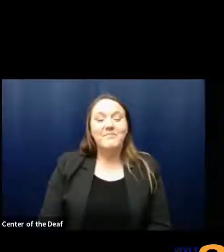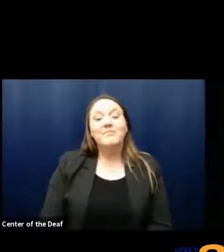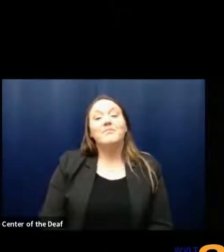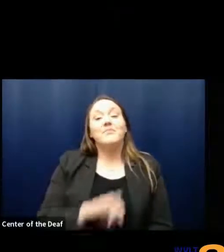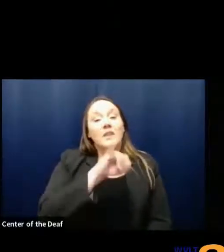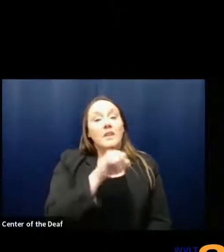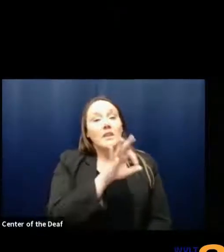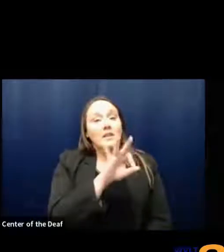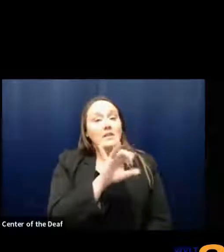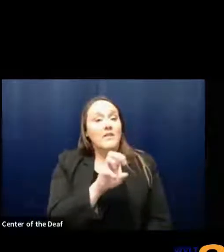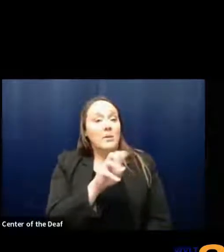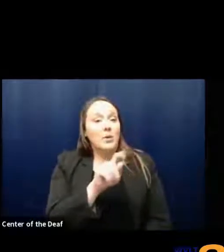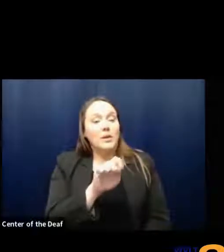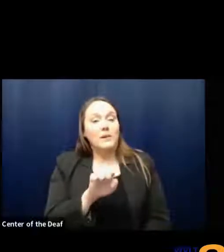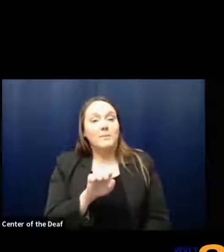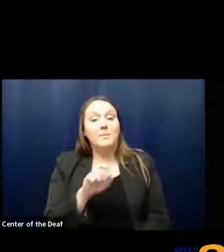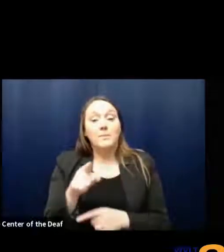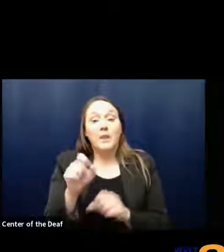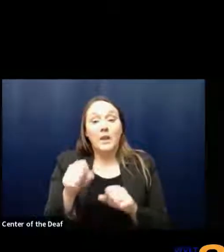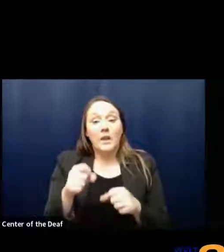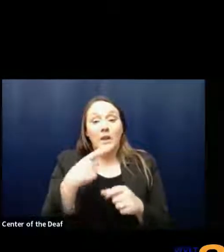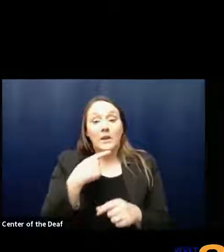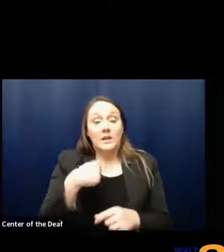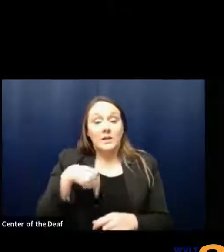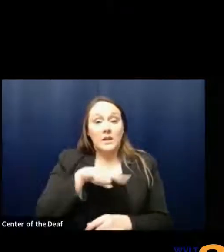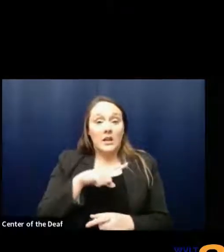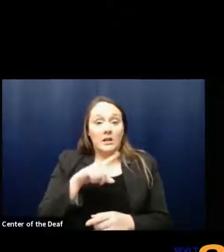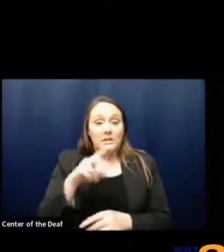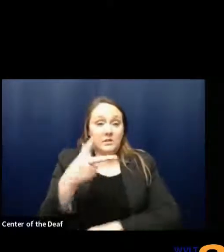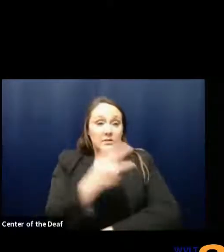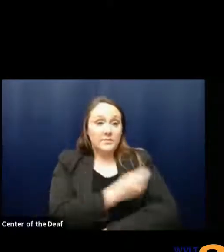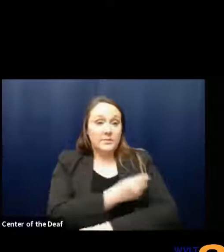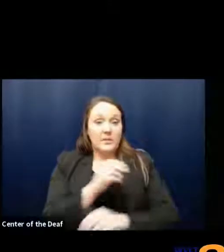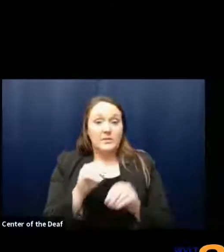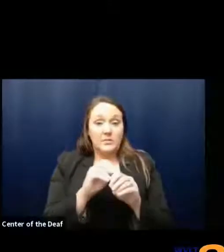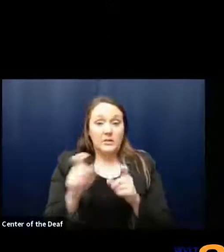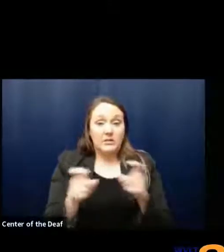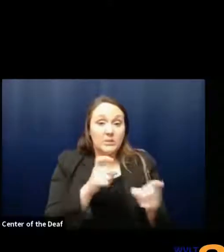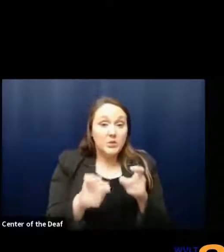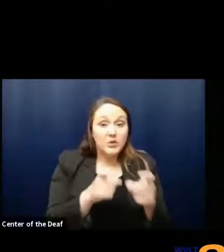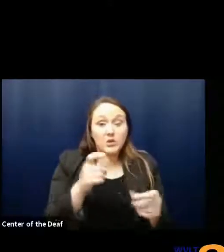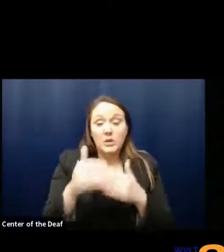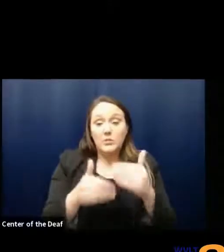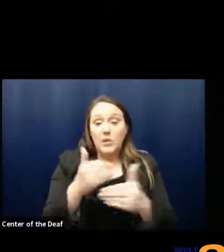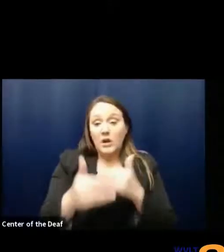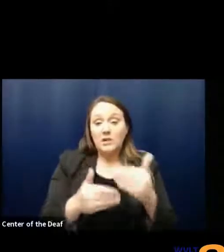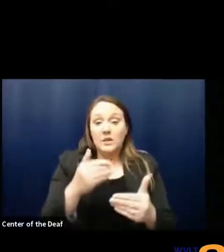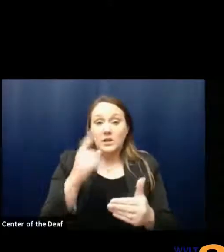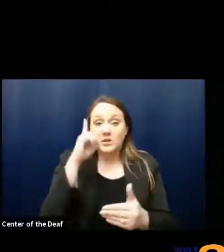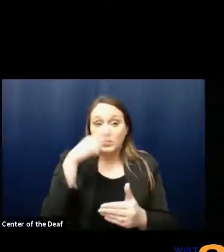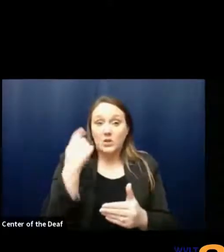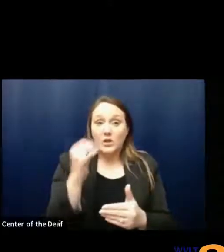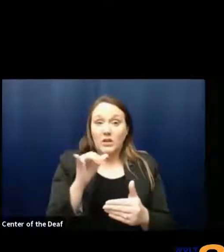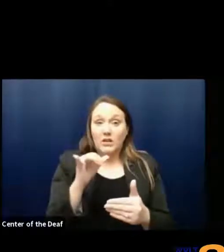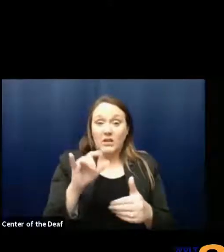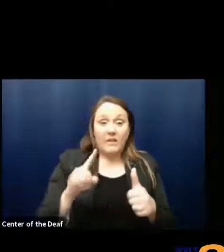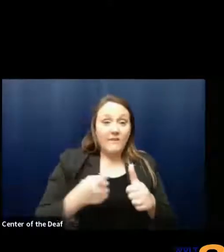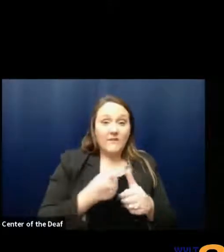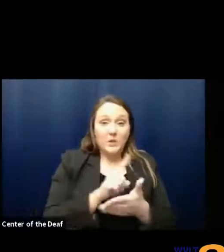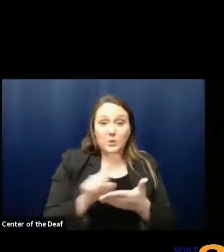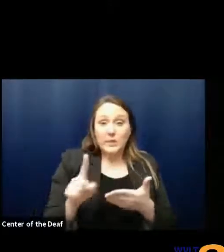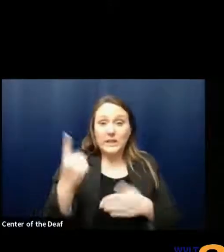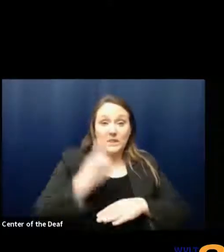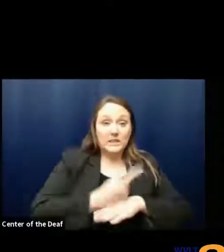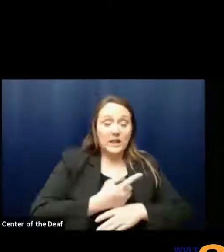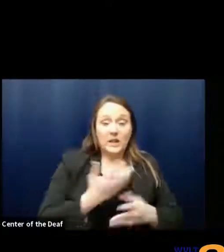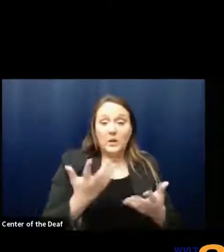with WATE, can you tell us what the vaccine distribution process will look like on day/week 1? We know it will start with